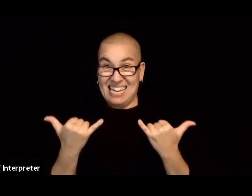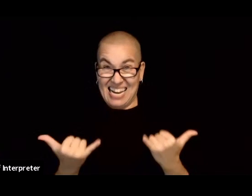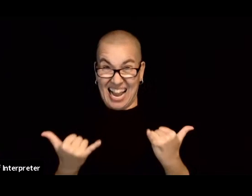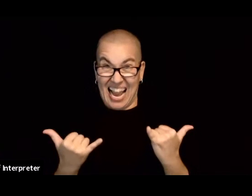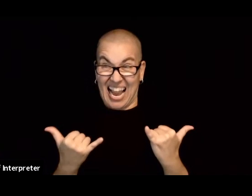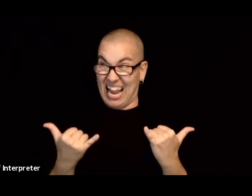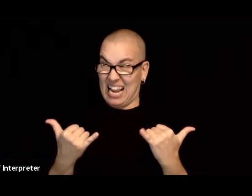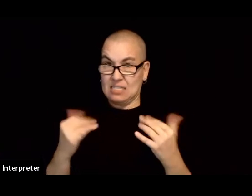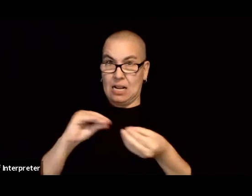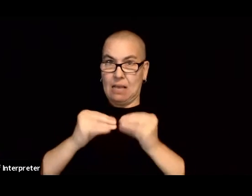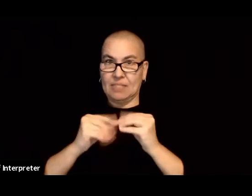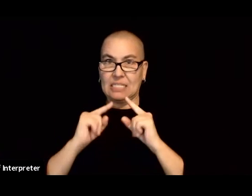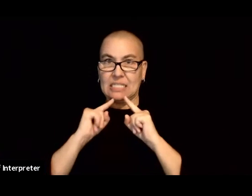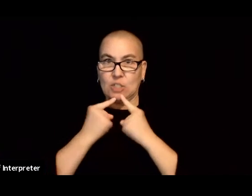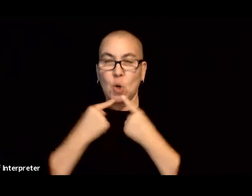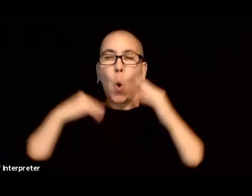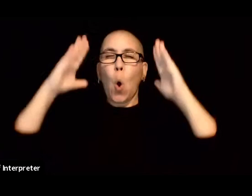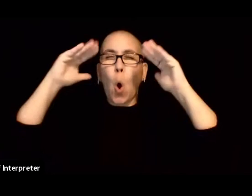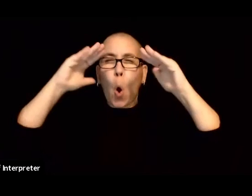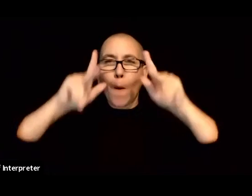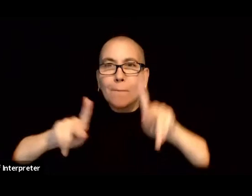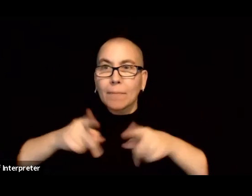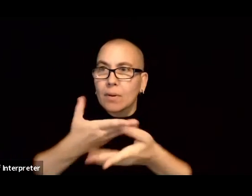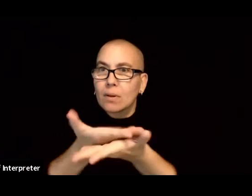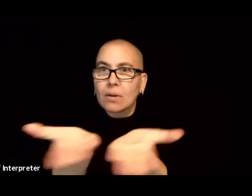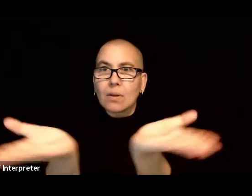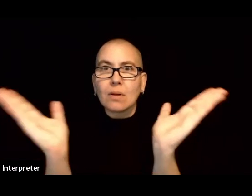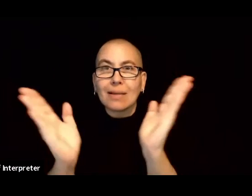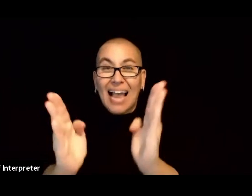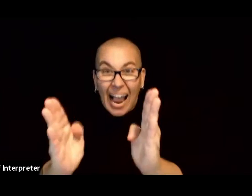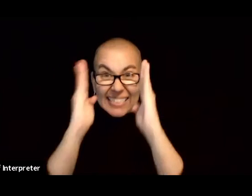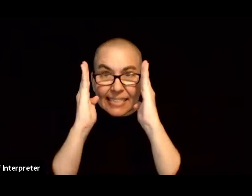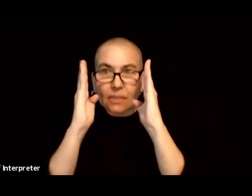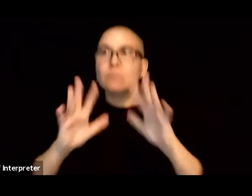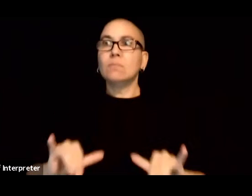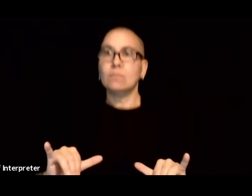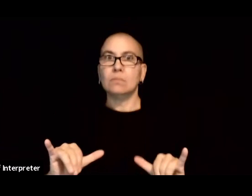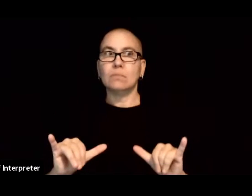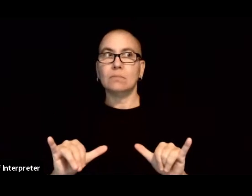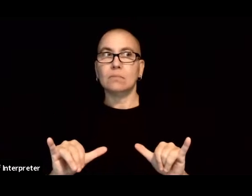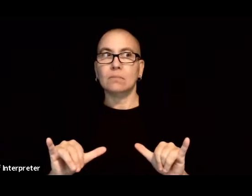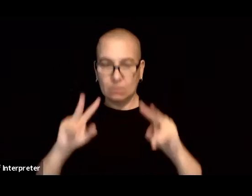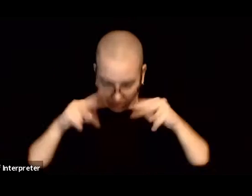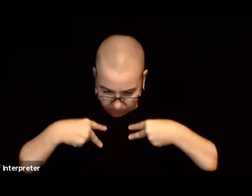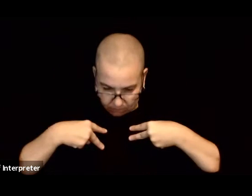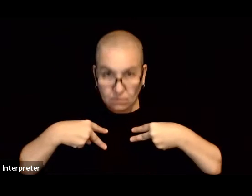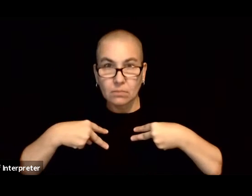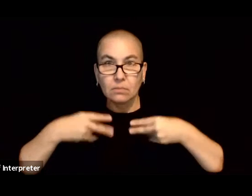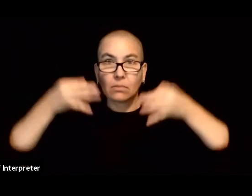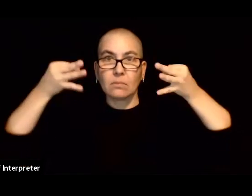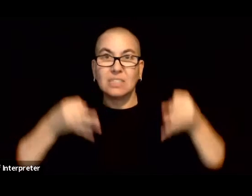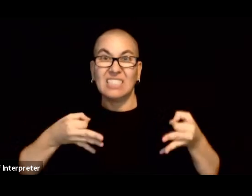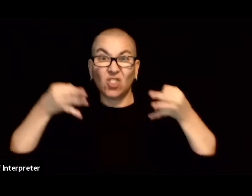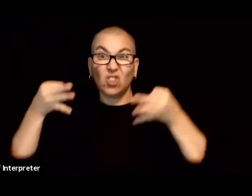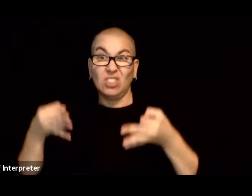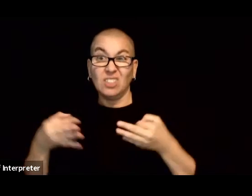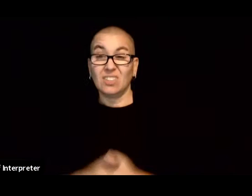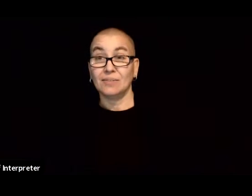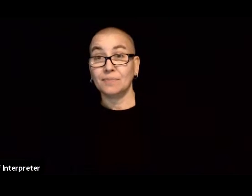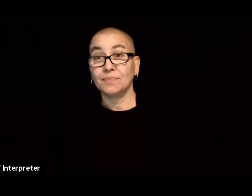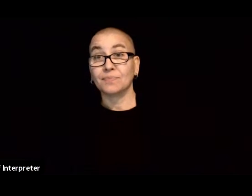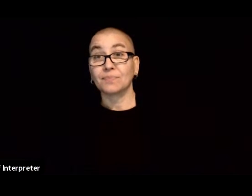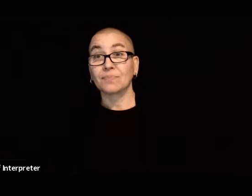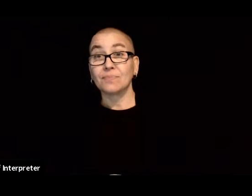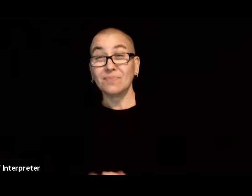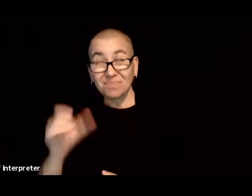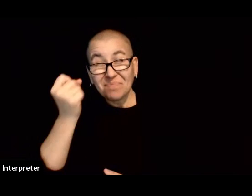about, the individual decisions that we're all making, and just understand. And this, again, we hear this in the